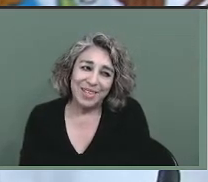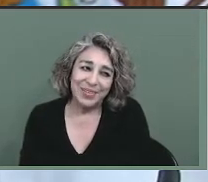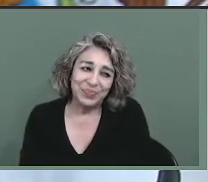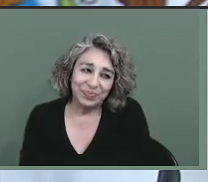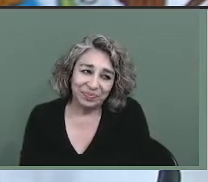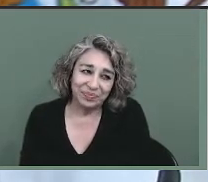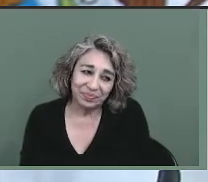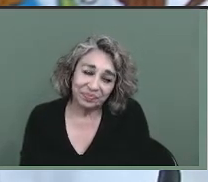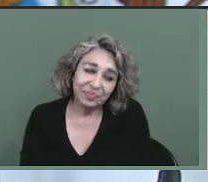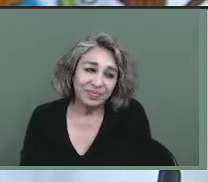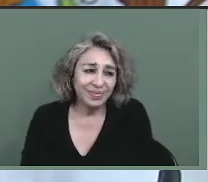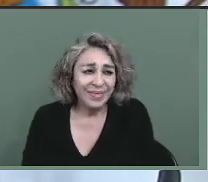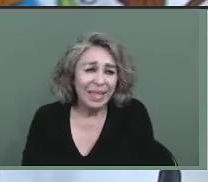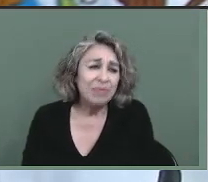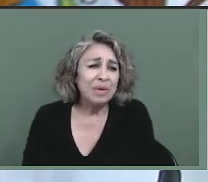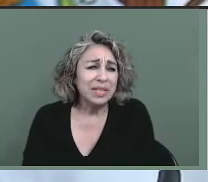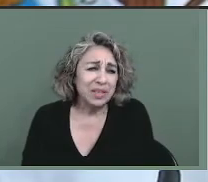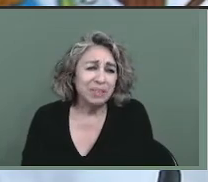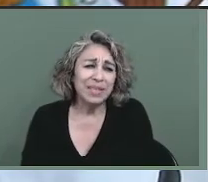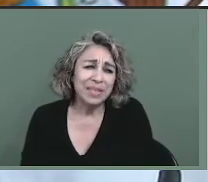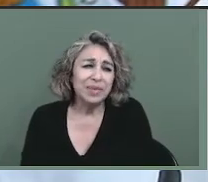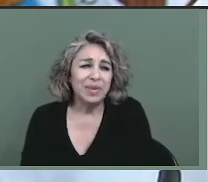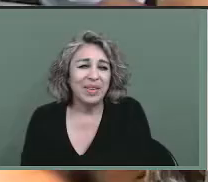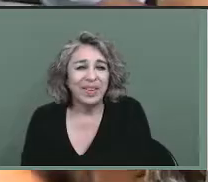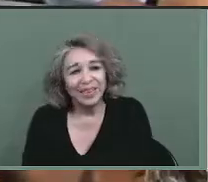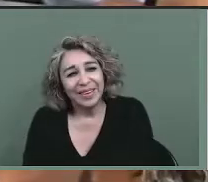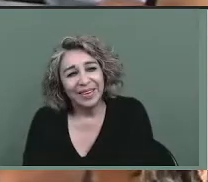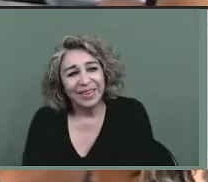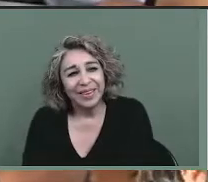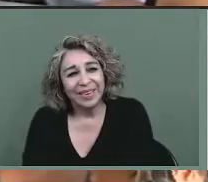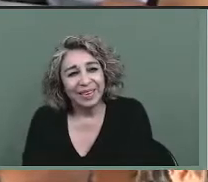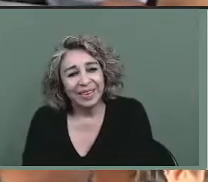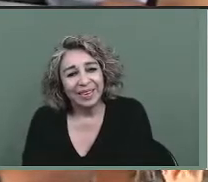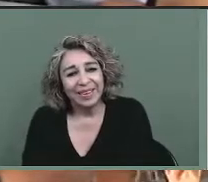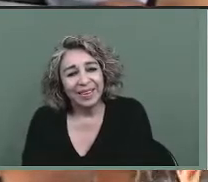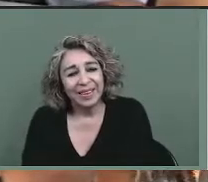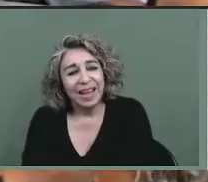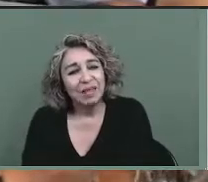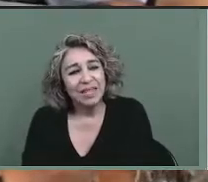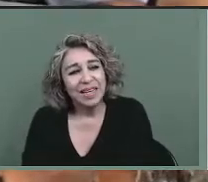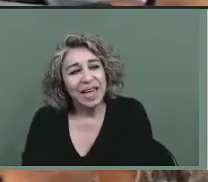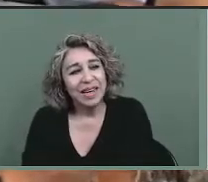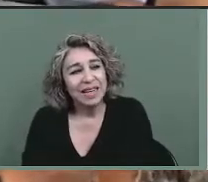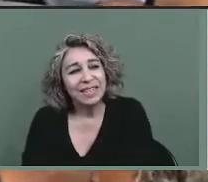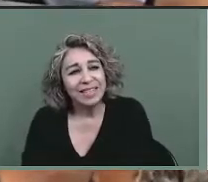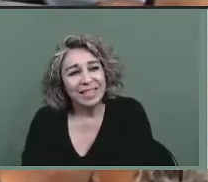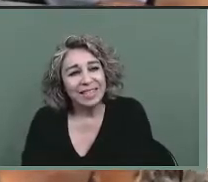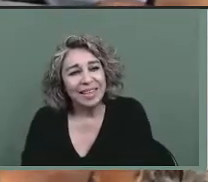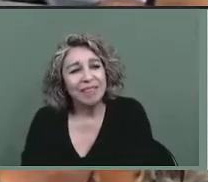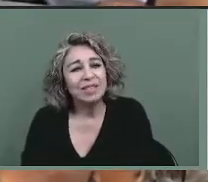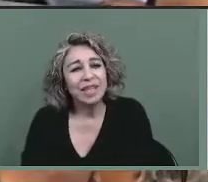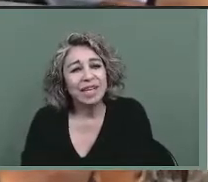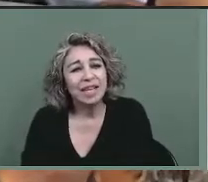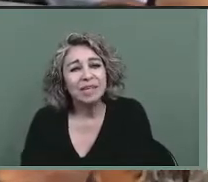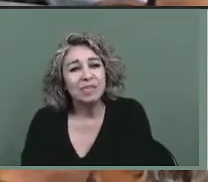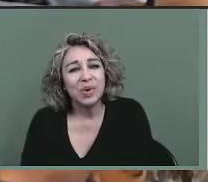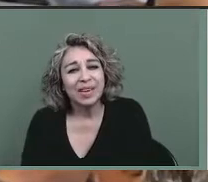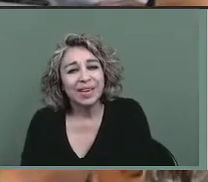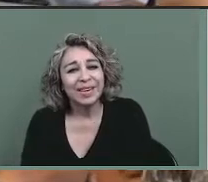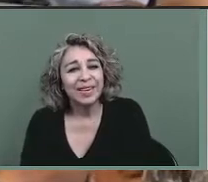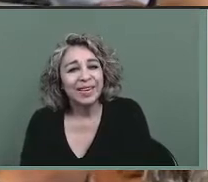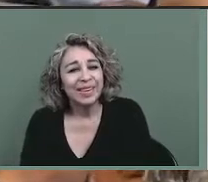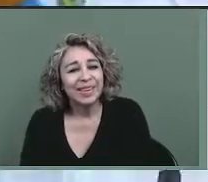approximately. I'm not really sure, but somewhere around there. I was an adolescent. I was like a little